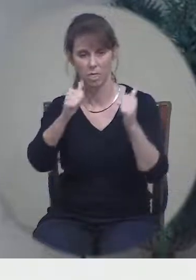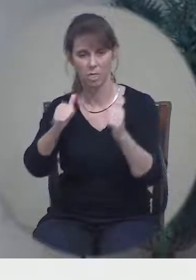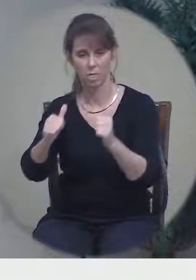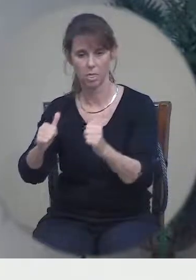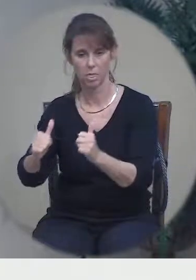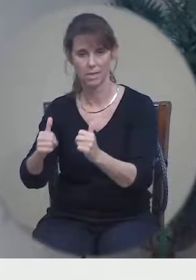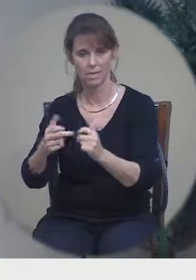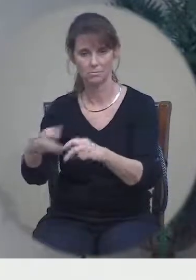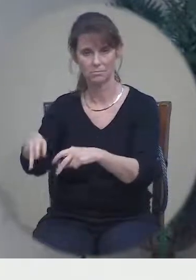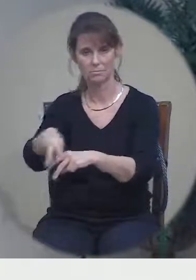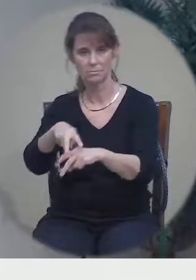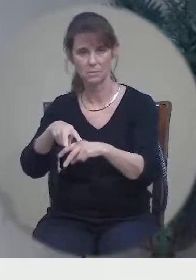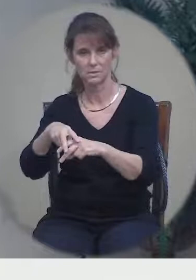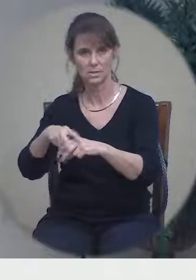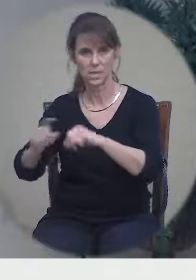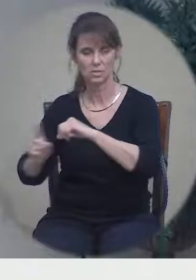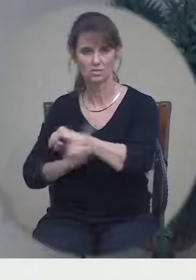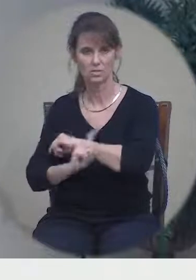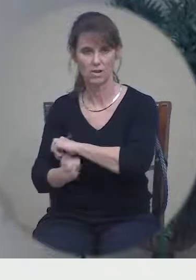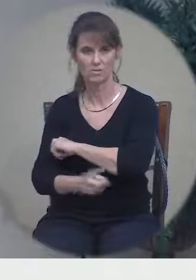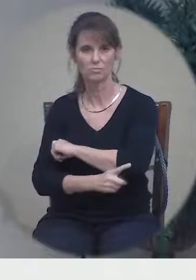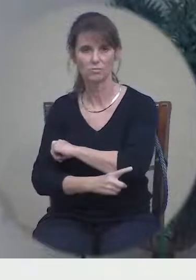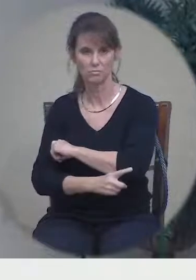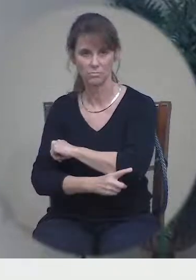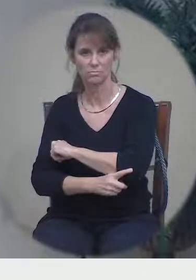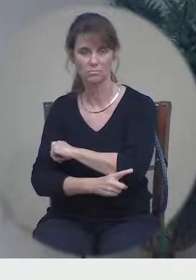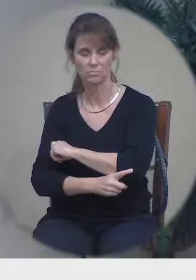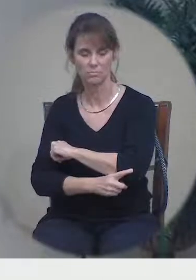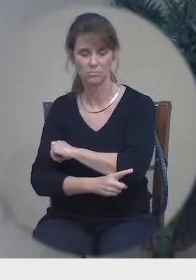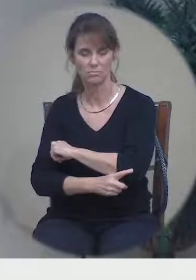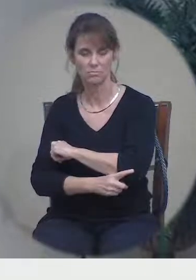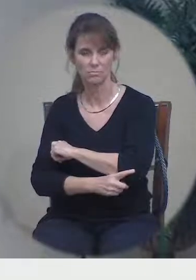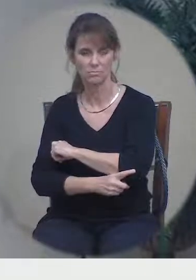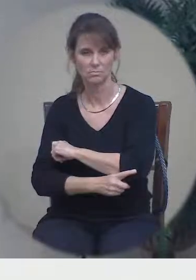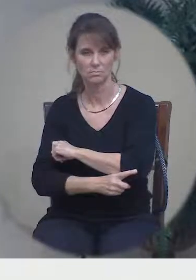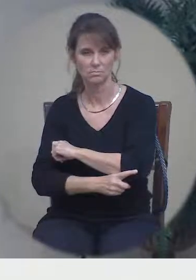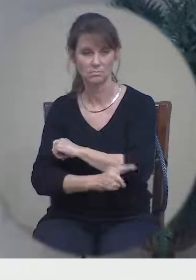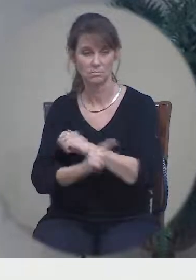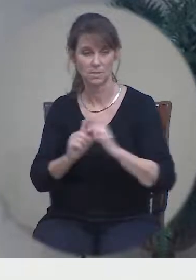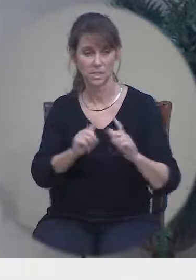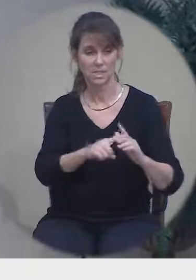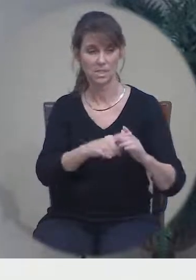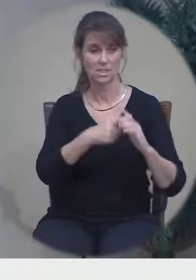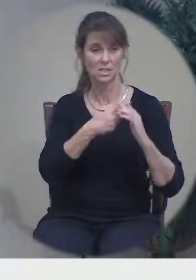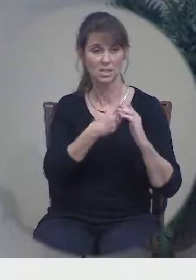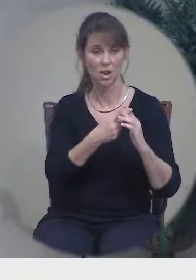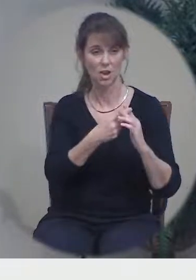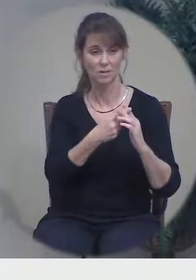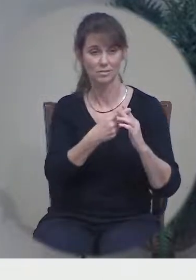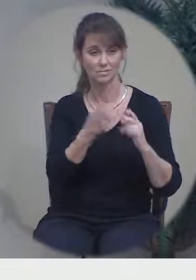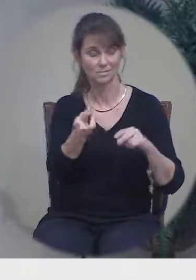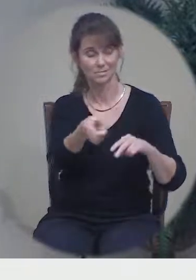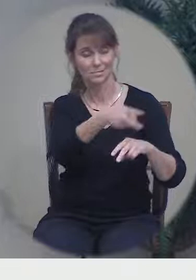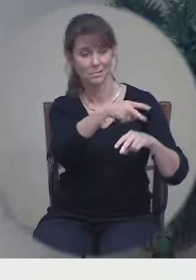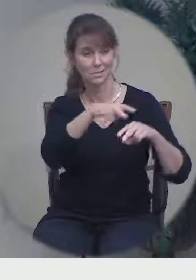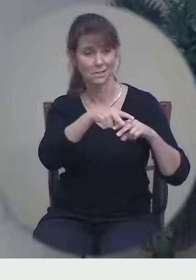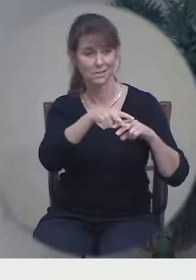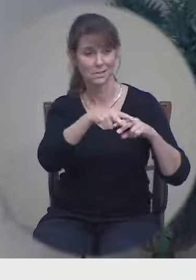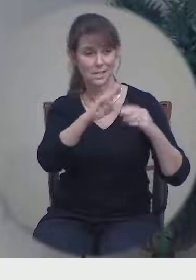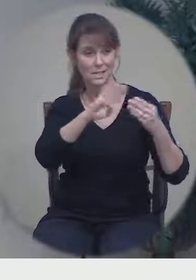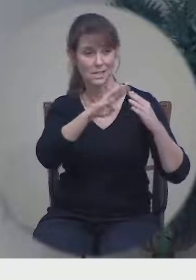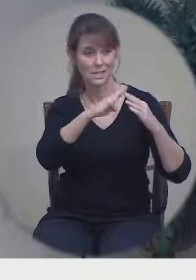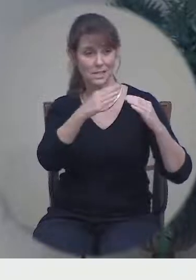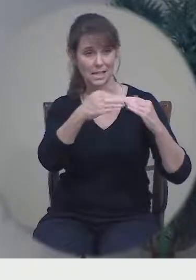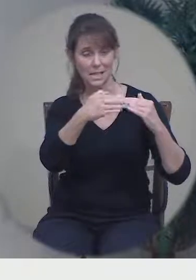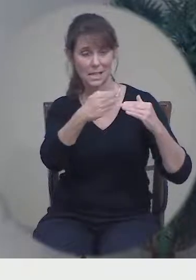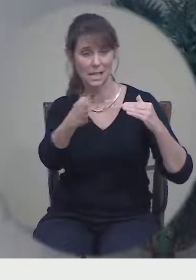city gates, that was his position of honor. And here's where he's sitting now, ostracized and